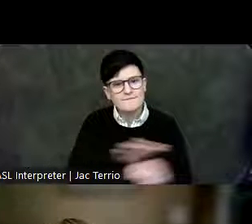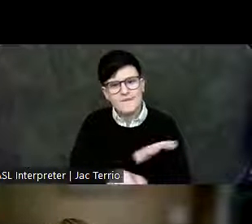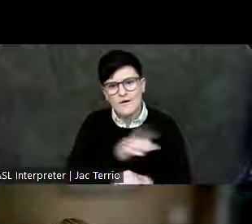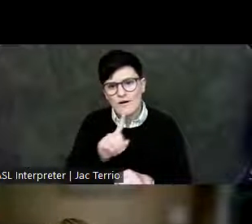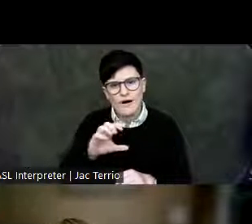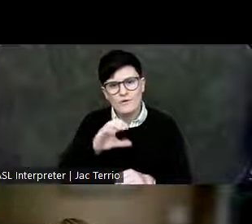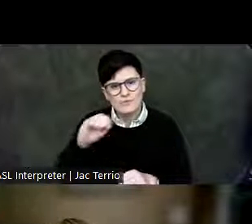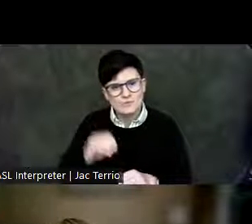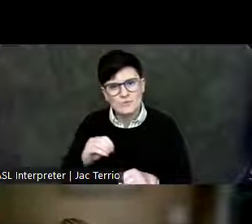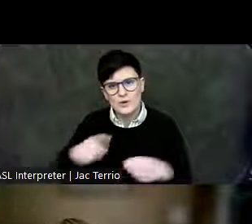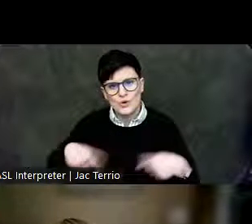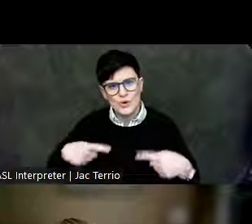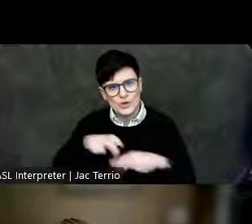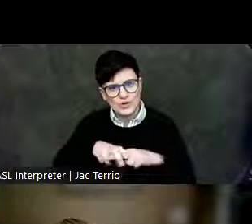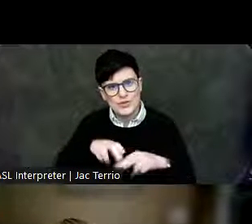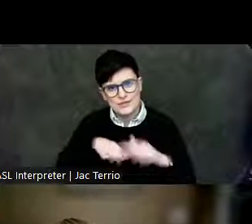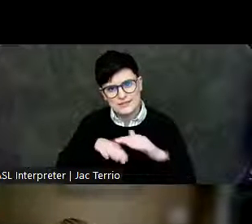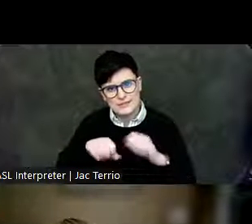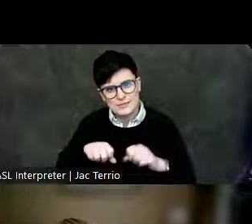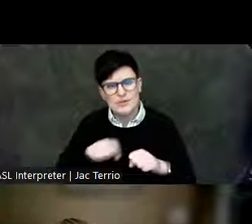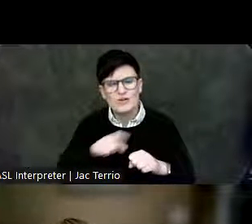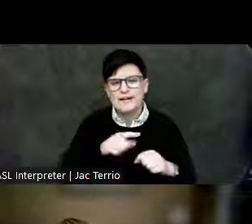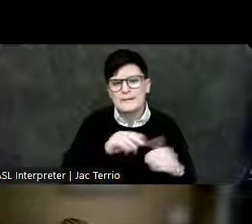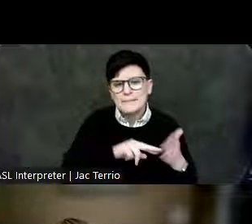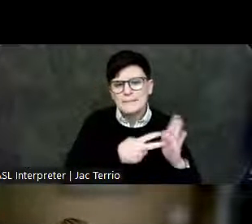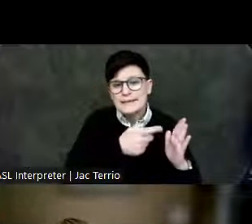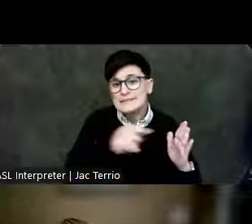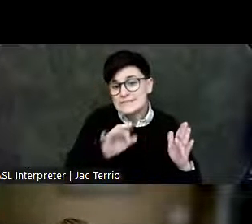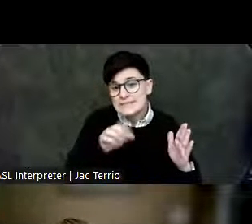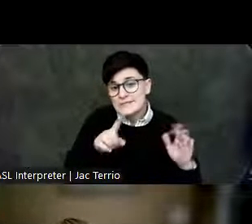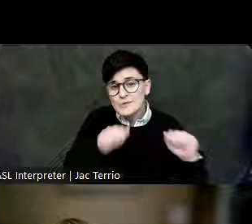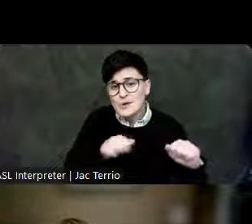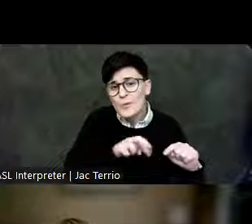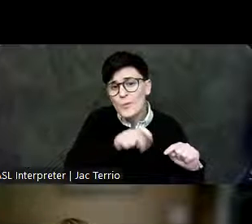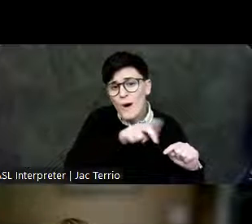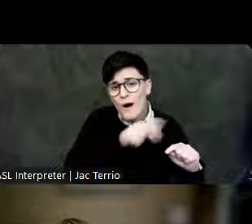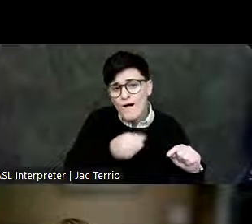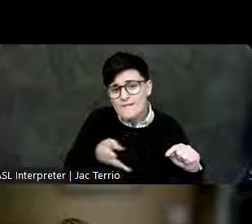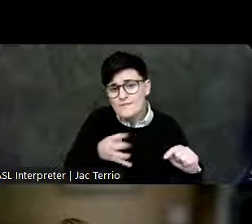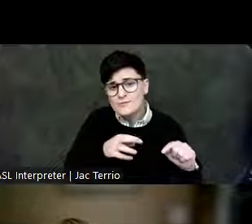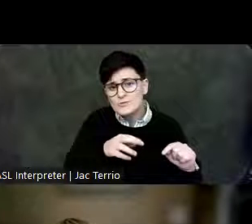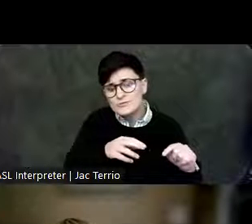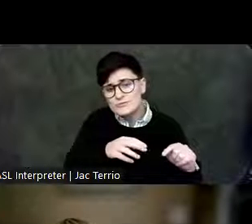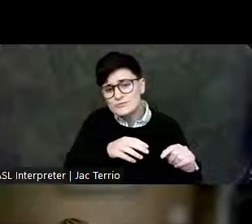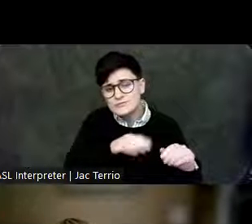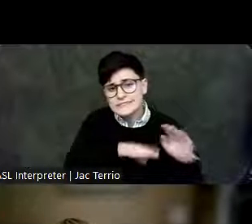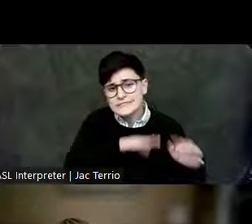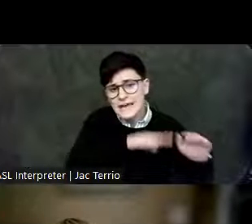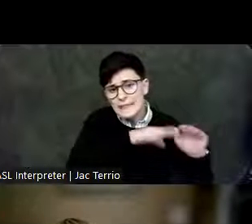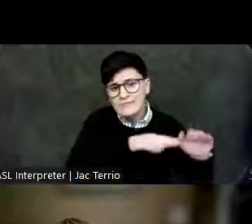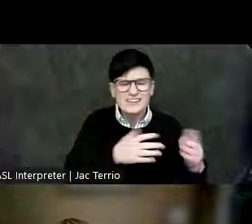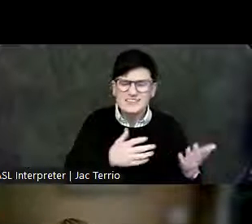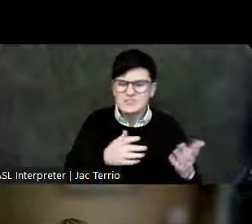like as long as you can walk a few steps, or as long as, so it depends on what your particular accessibility needs